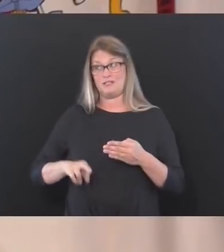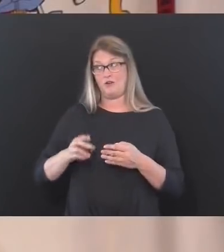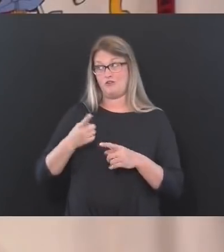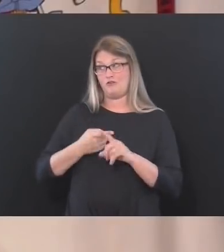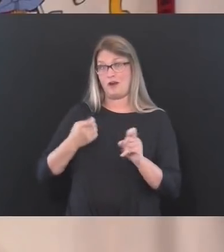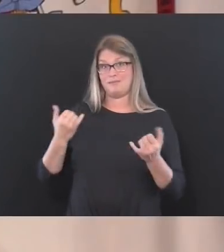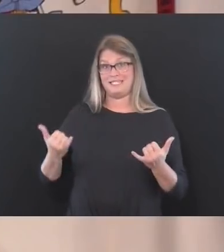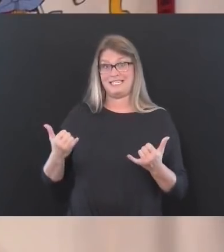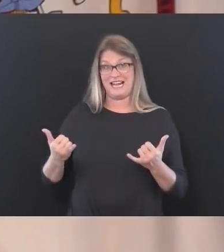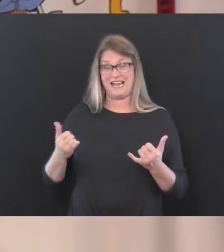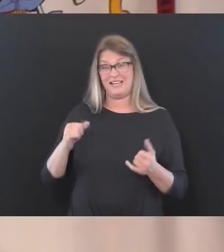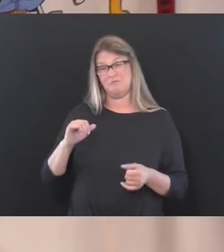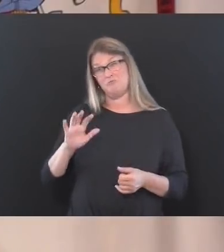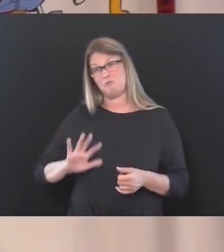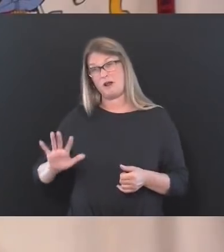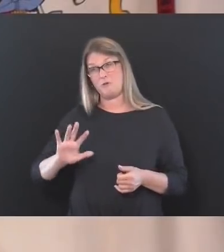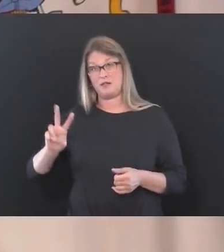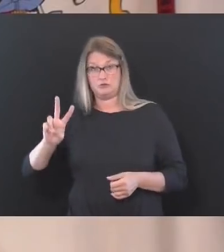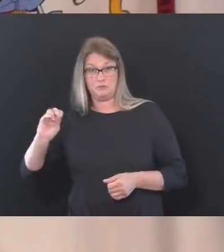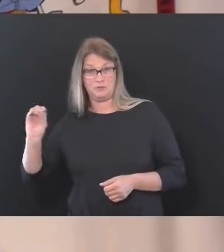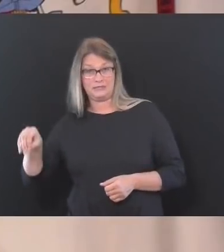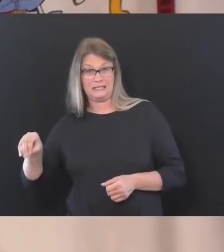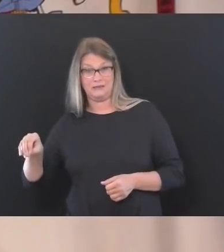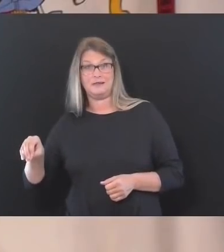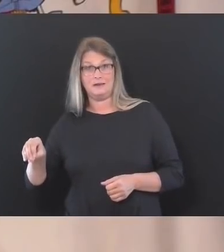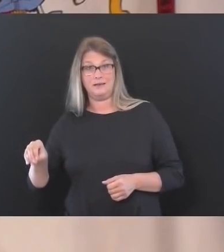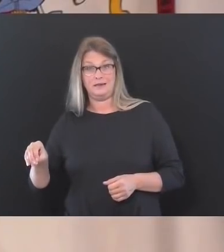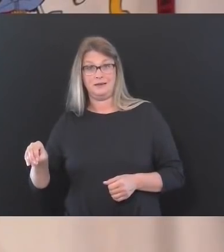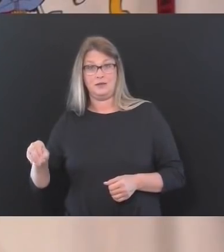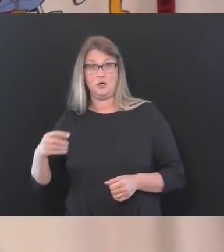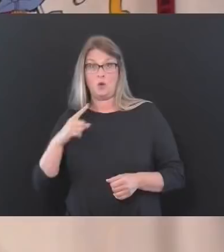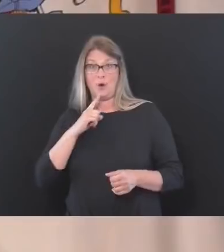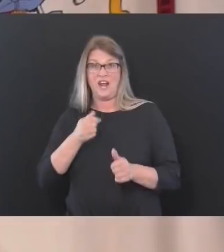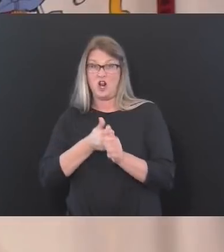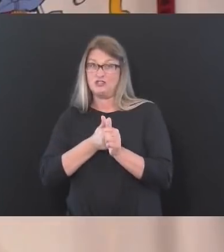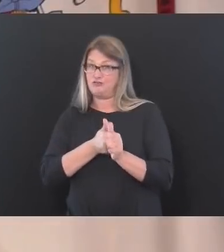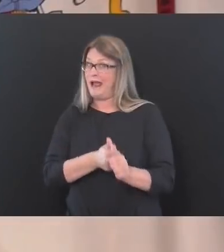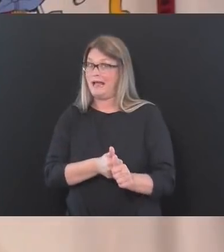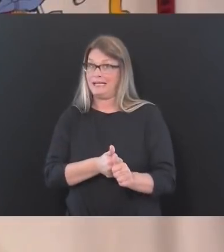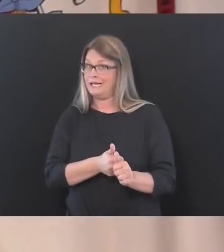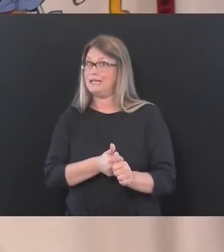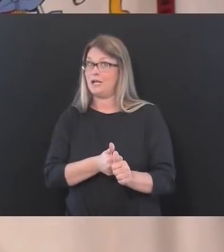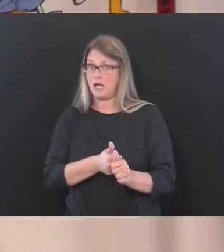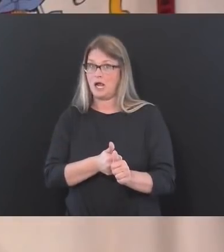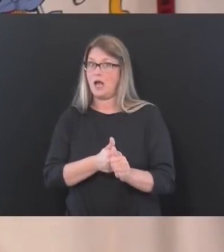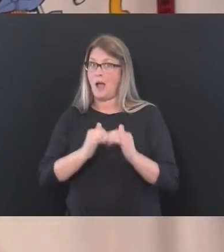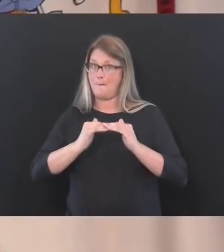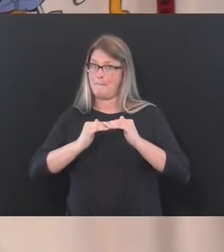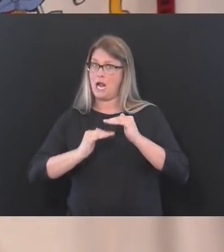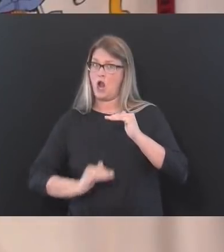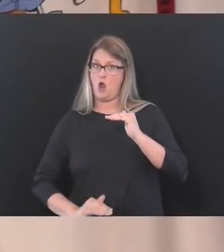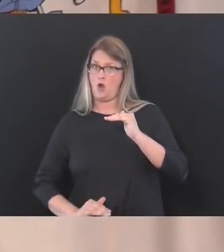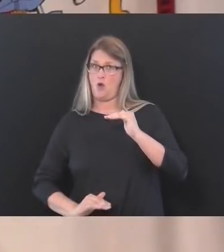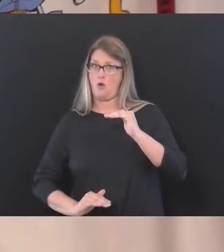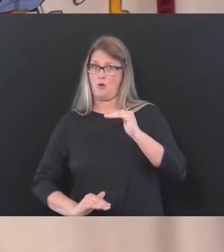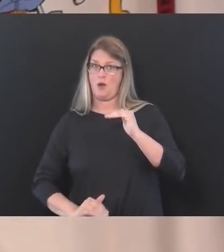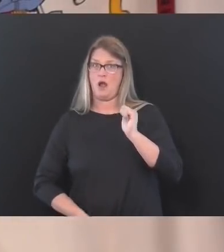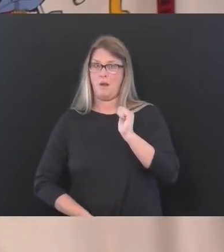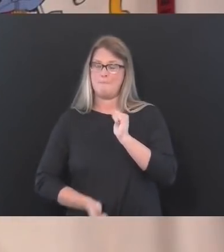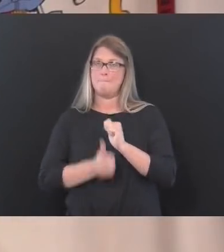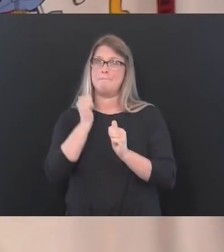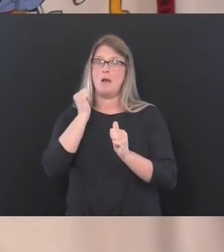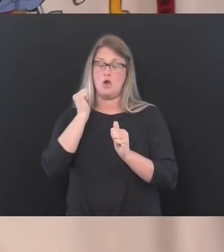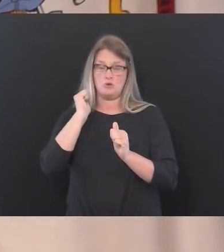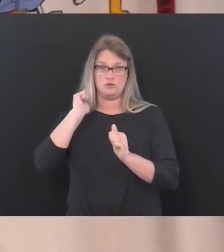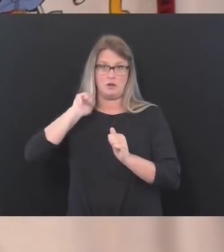today at right at 2%. So we're tracking significantly below